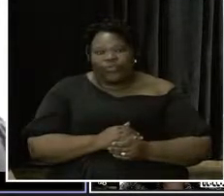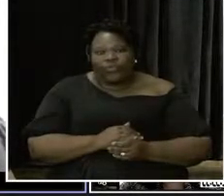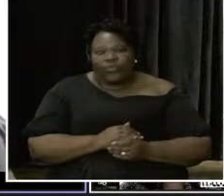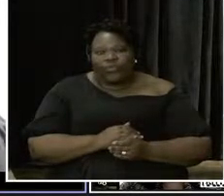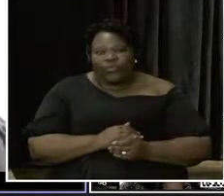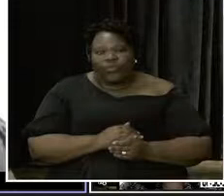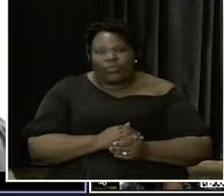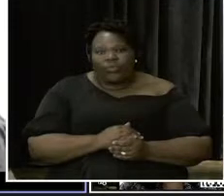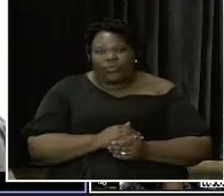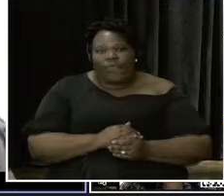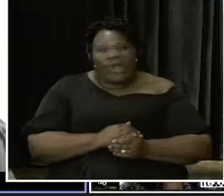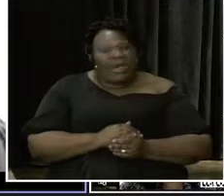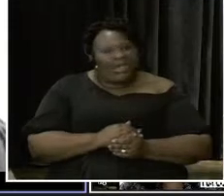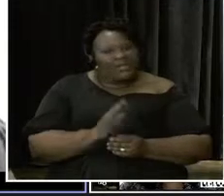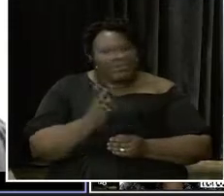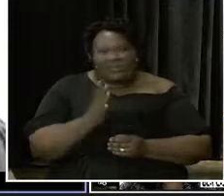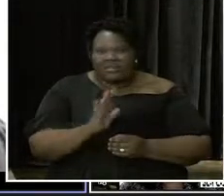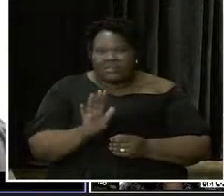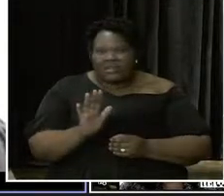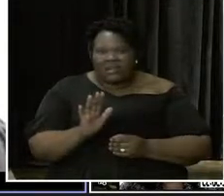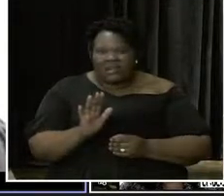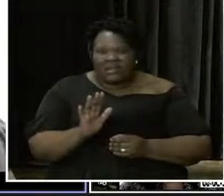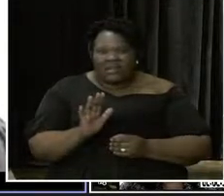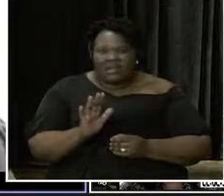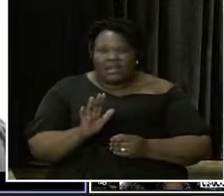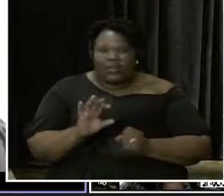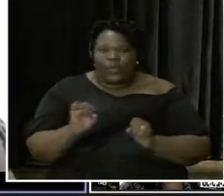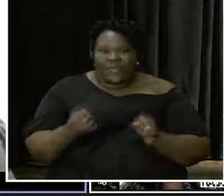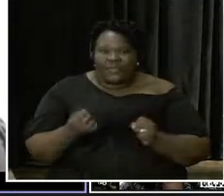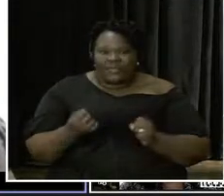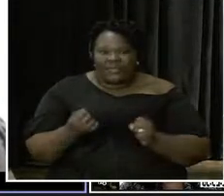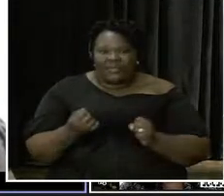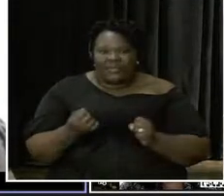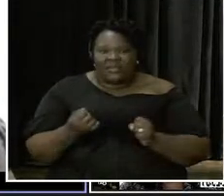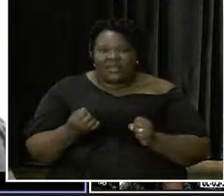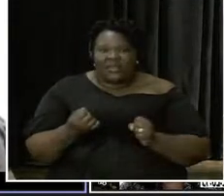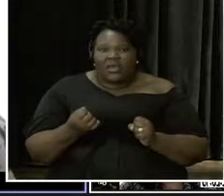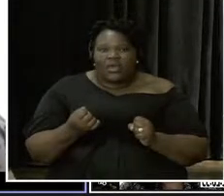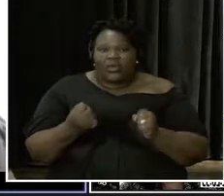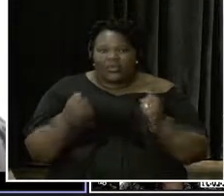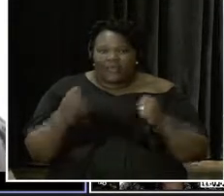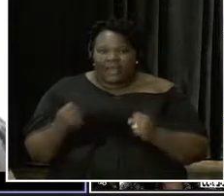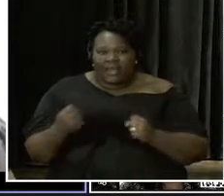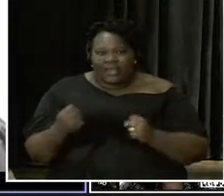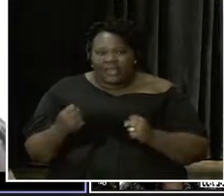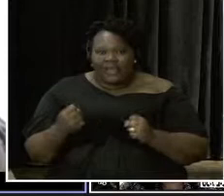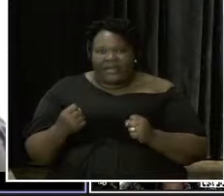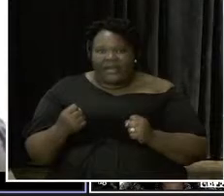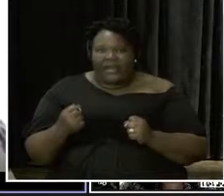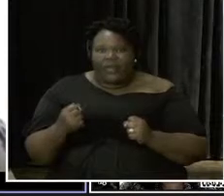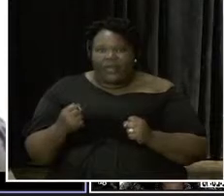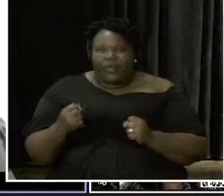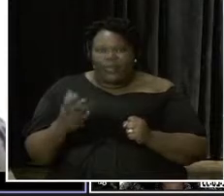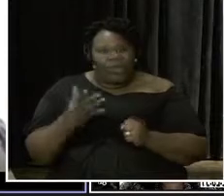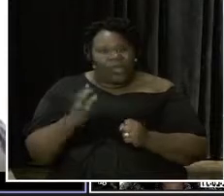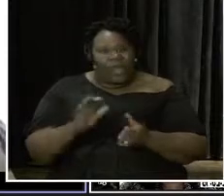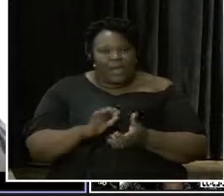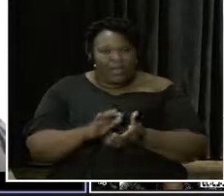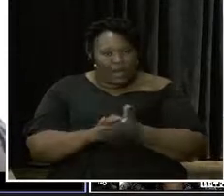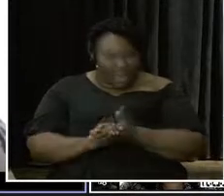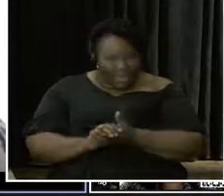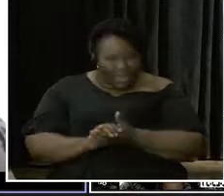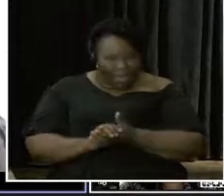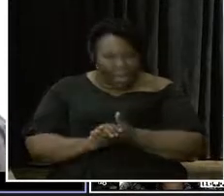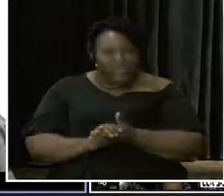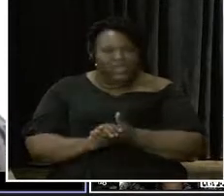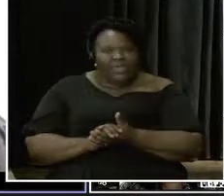actively pursue income that we could in favor of borrowing and lending, which seems like